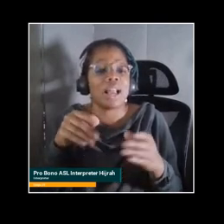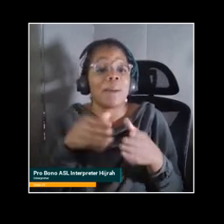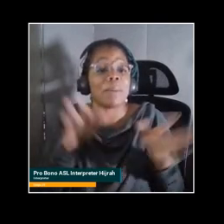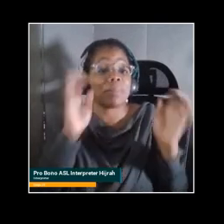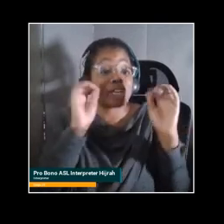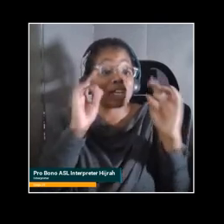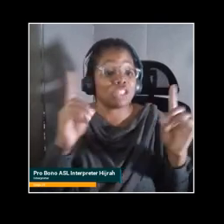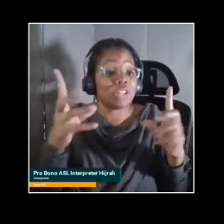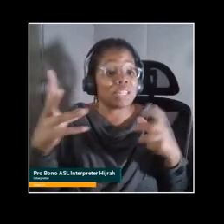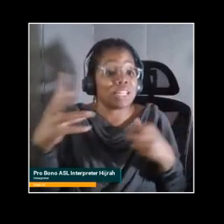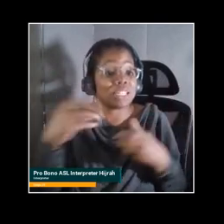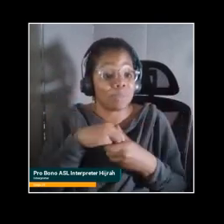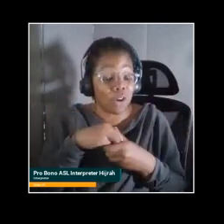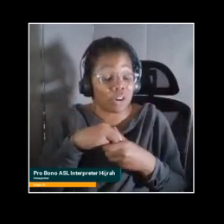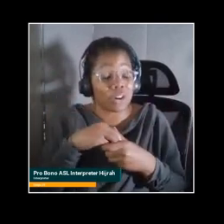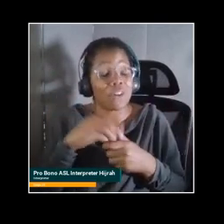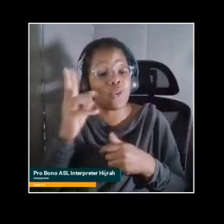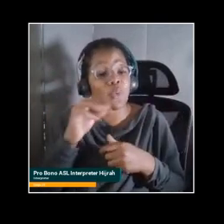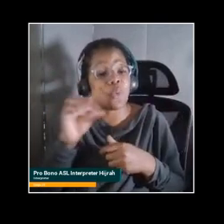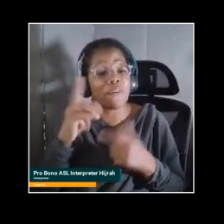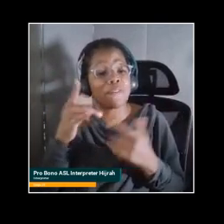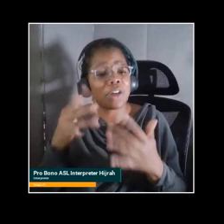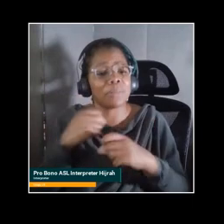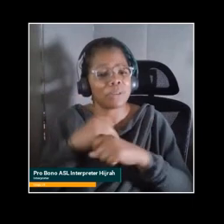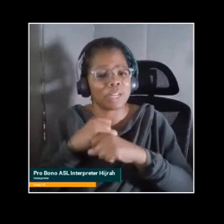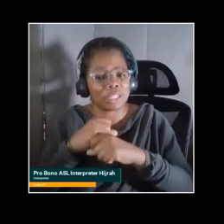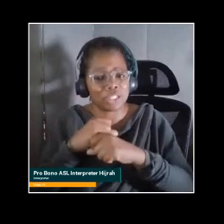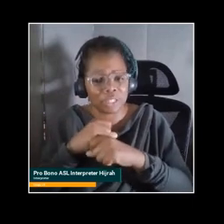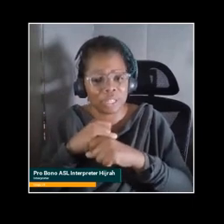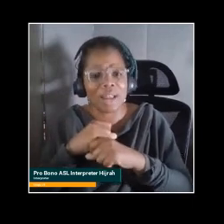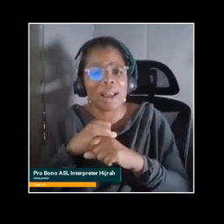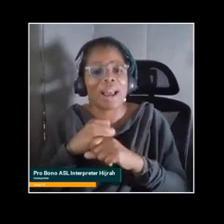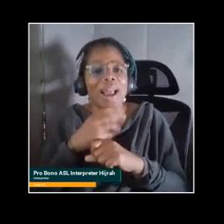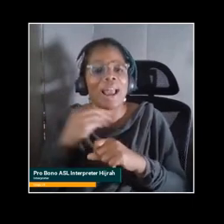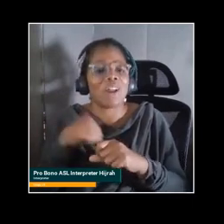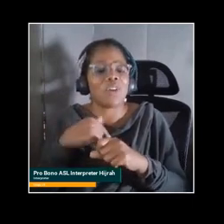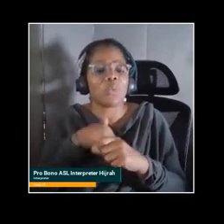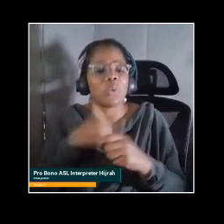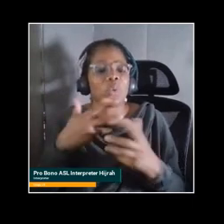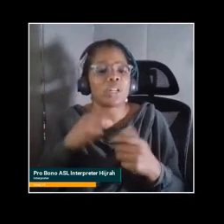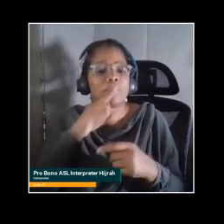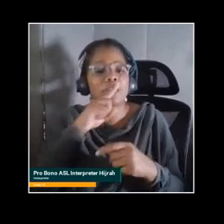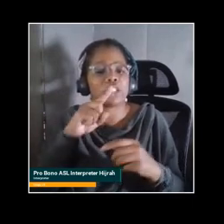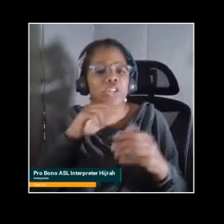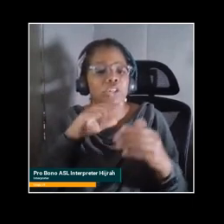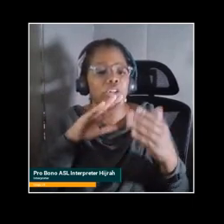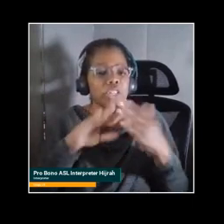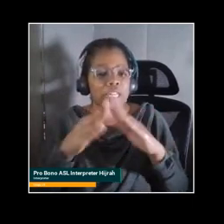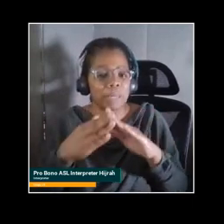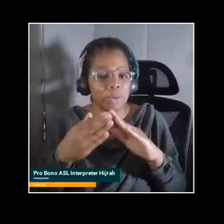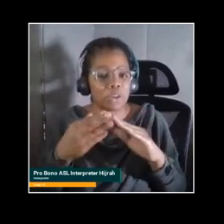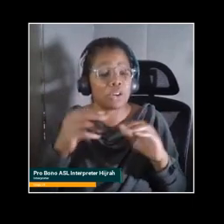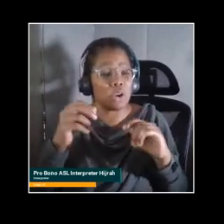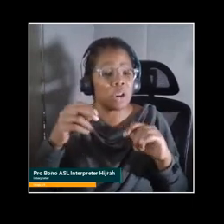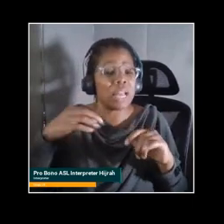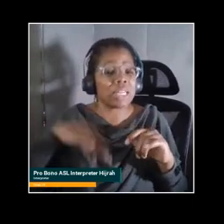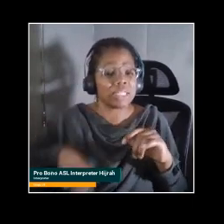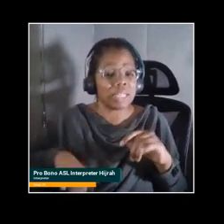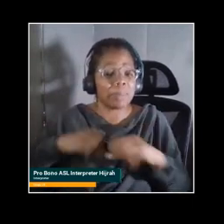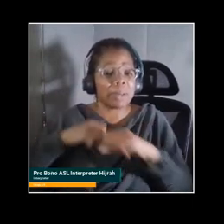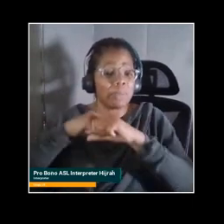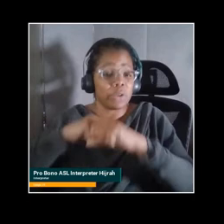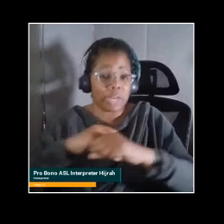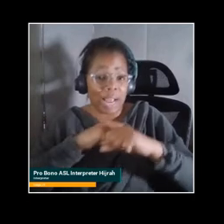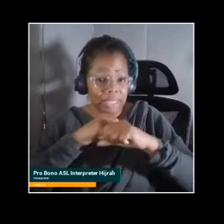this wildfire protection action. And we want to make sure the communities could be helping protecting